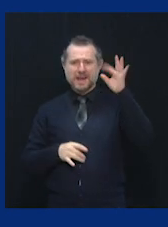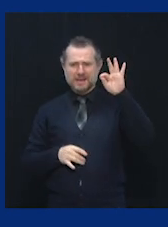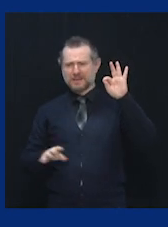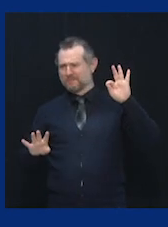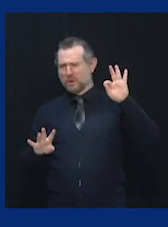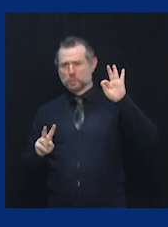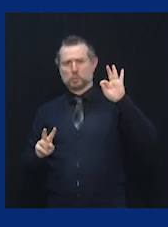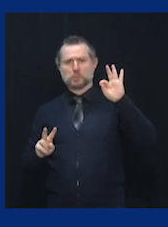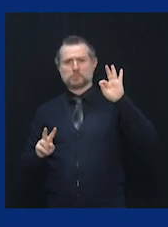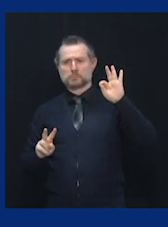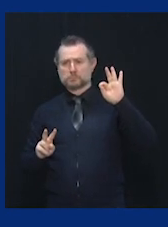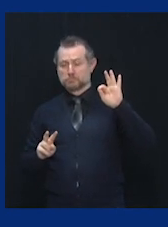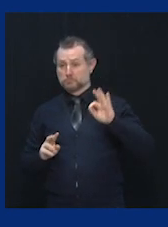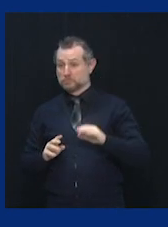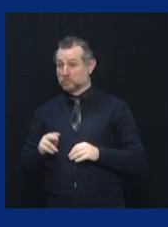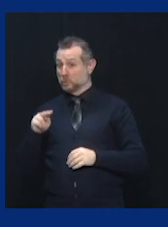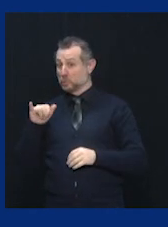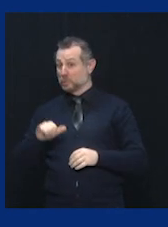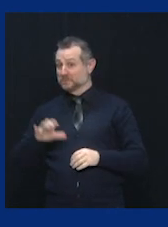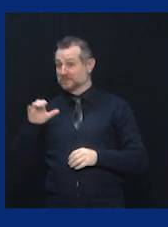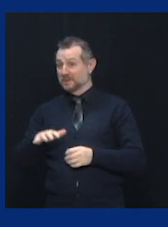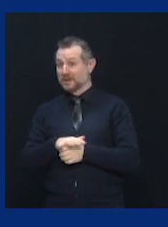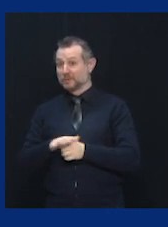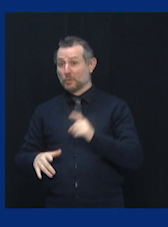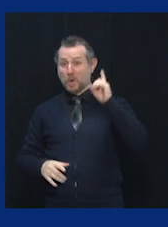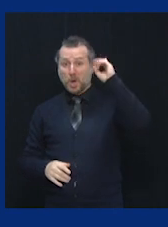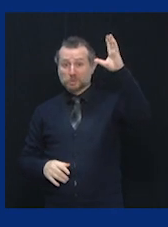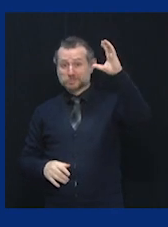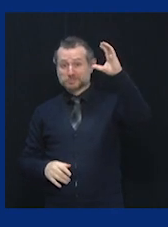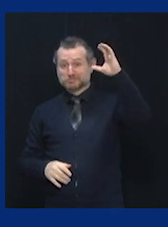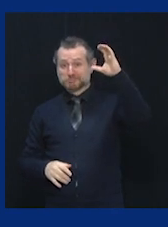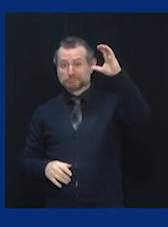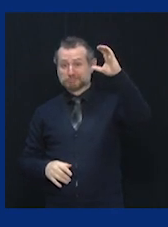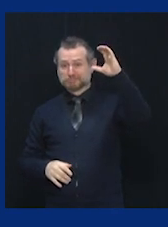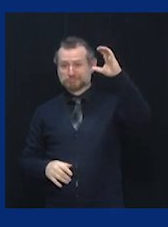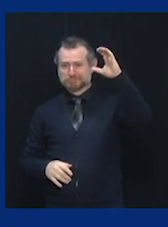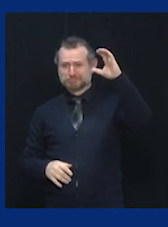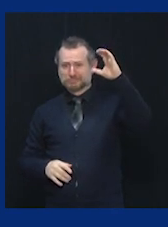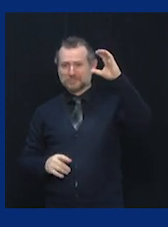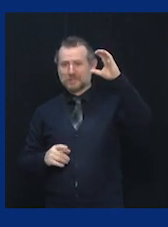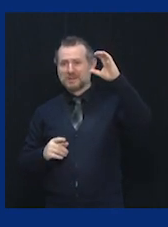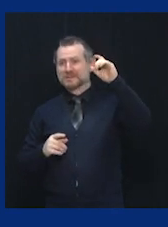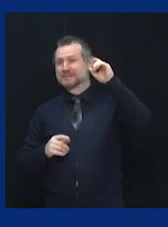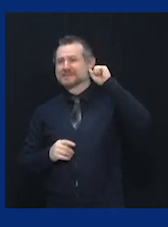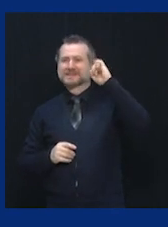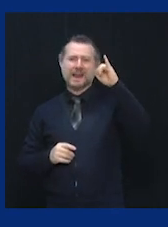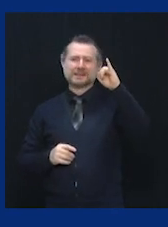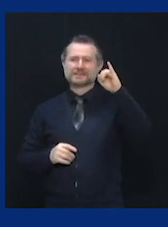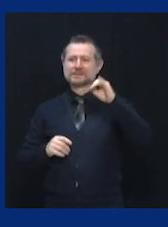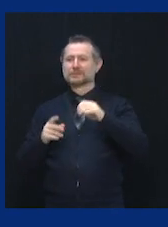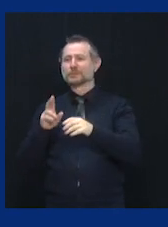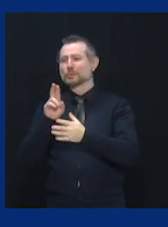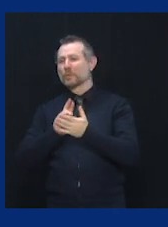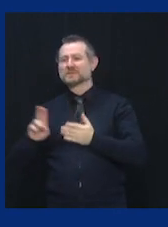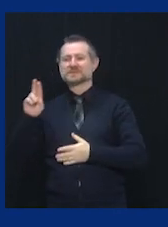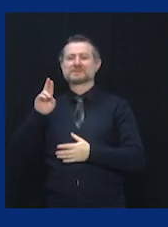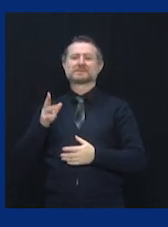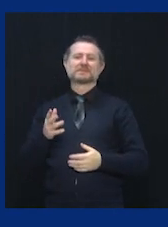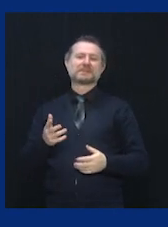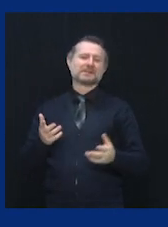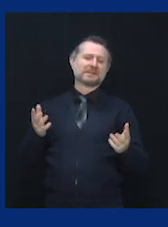New York City, 100, Lenox Hill, 100, Staten Island University.